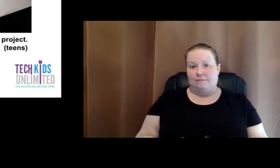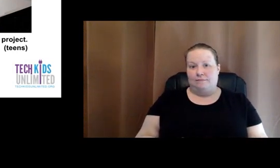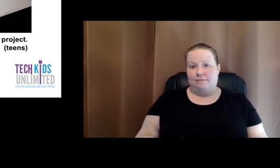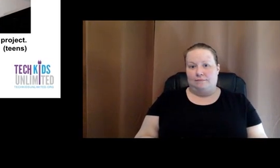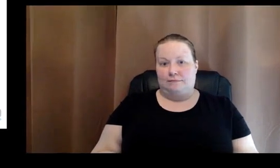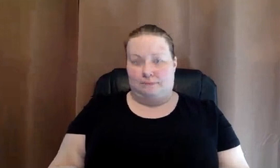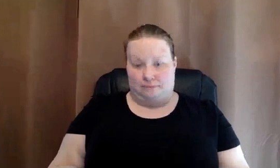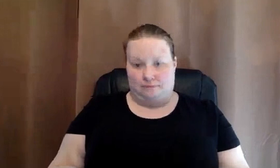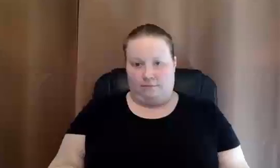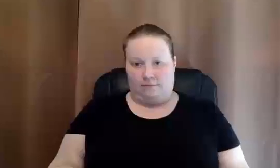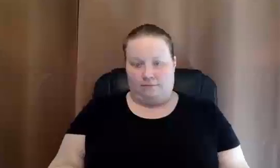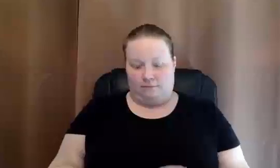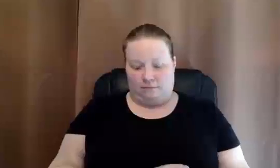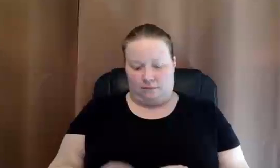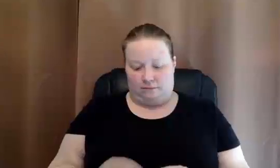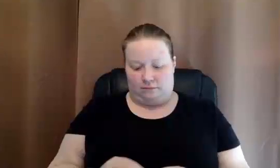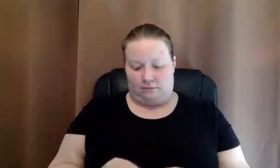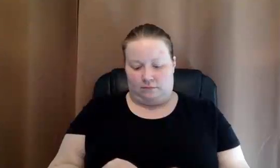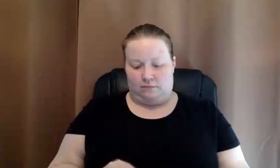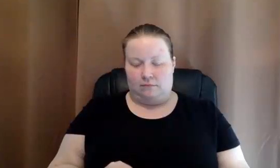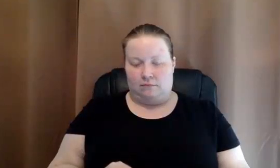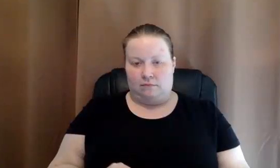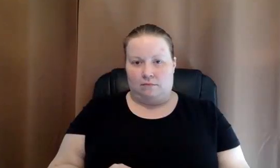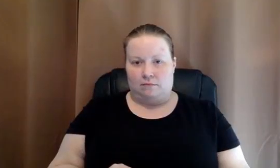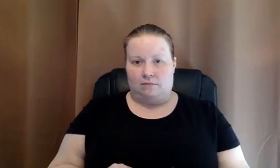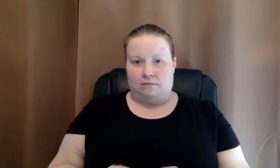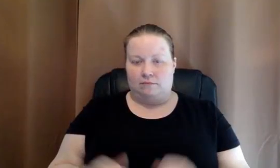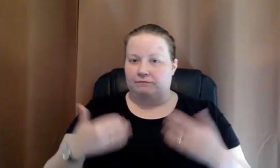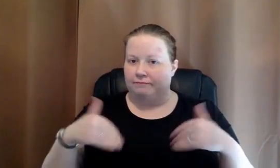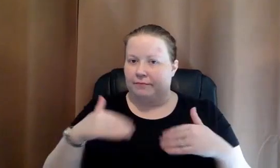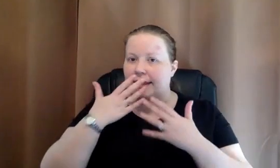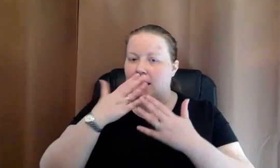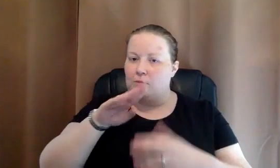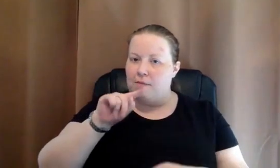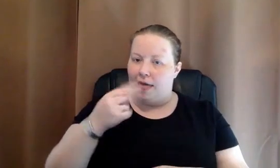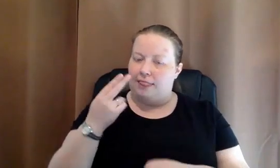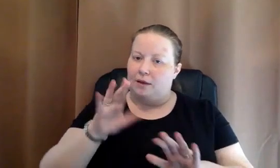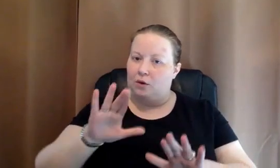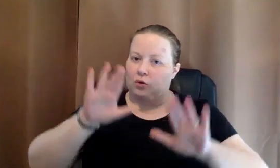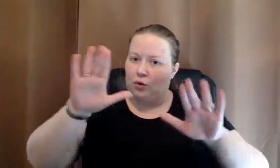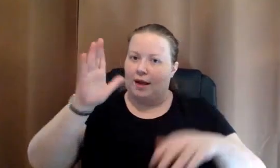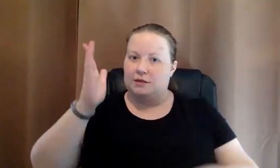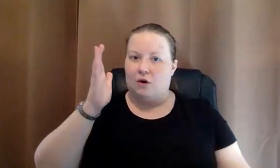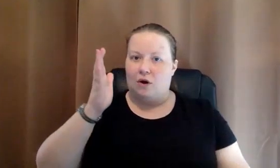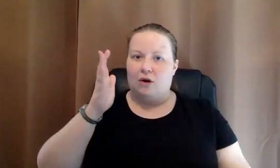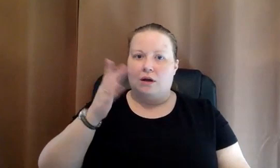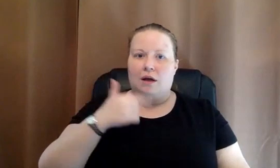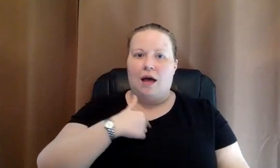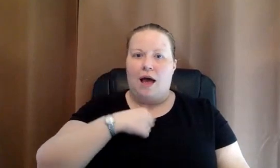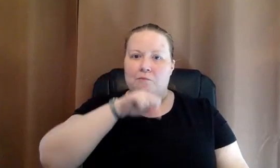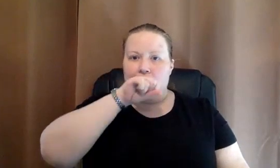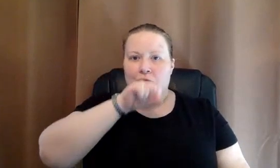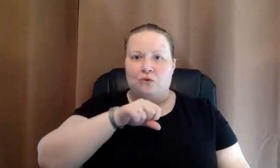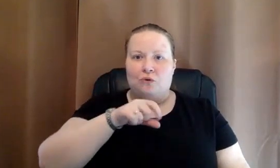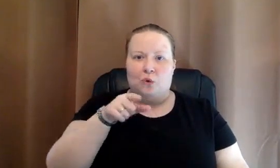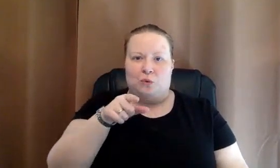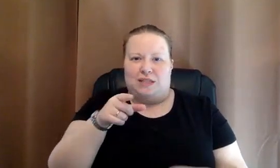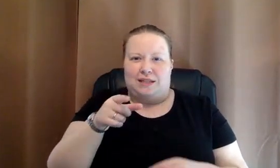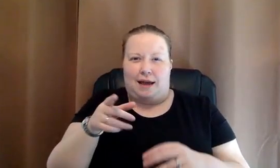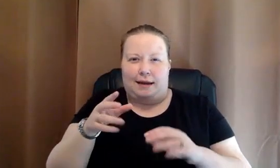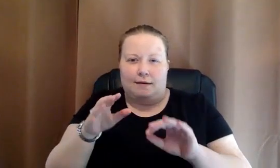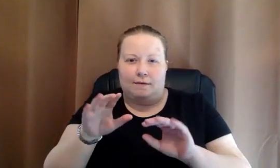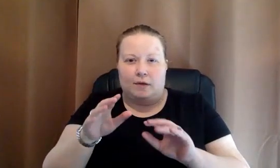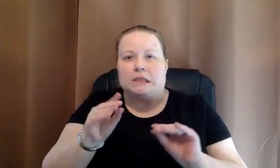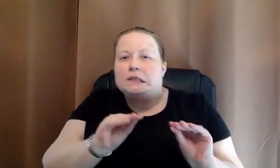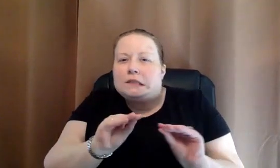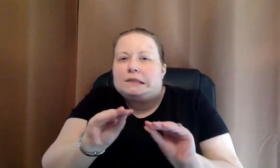Thank you, Beth. So much information there. What a great talk. I love how you just sort of slid in there that sometimes